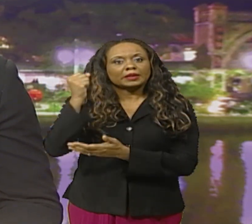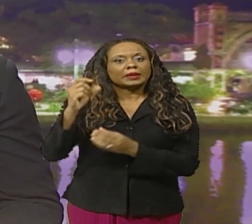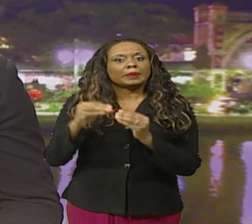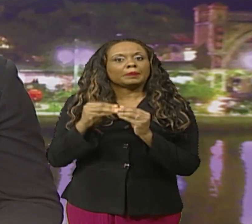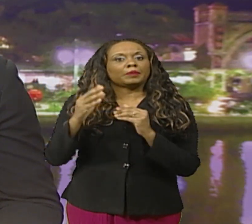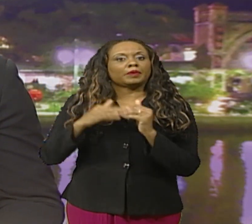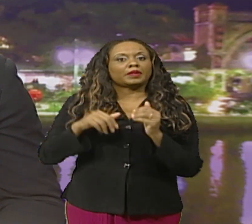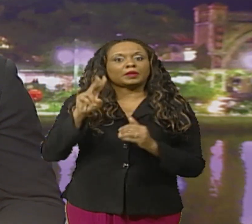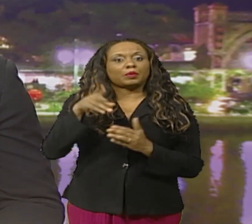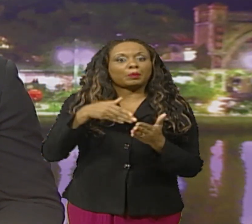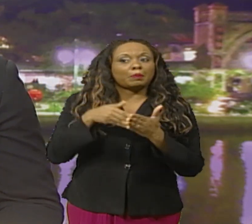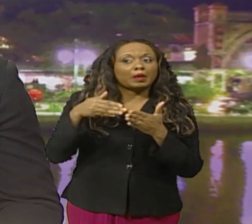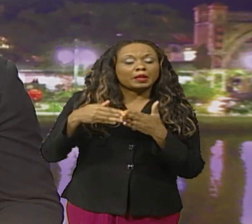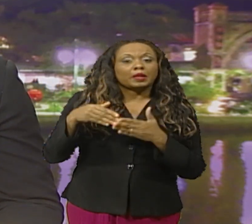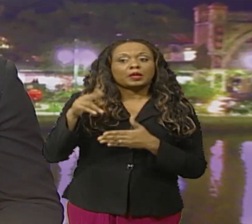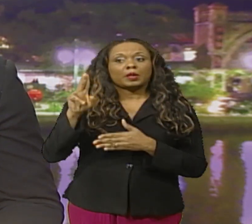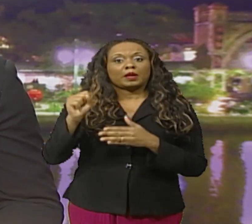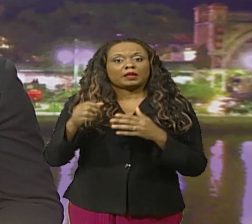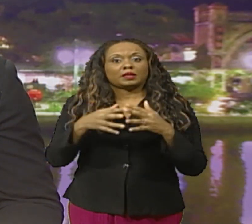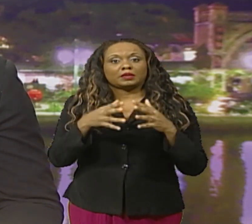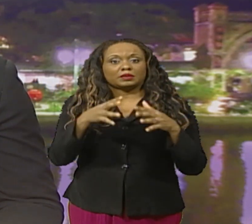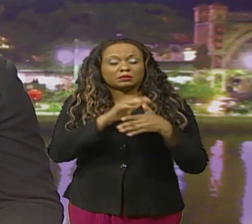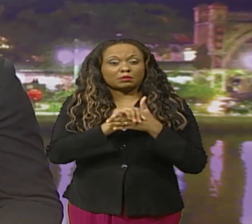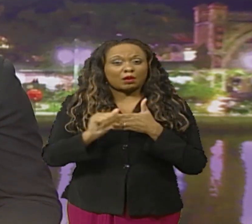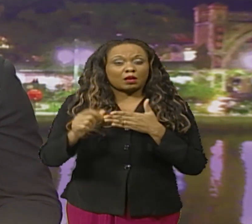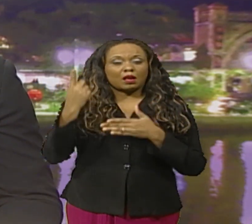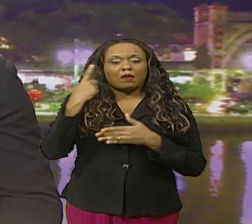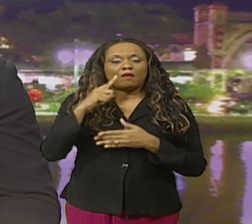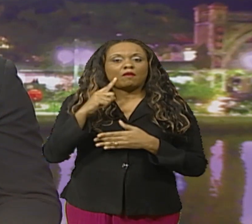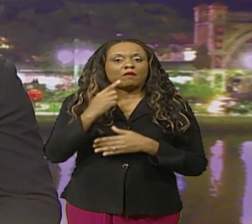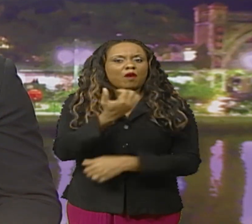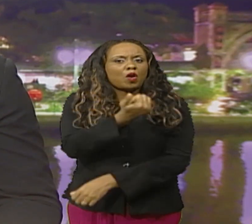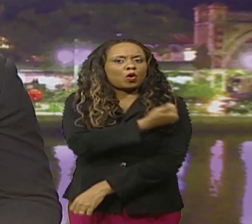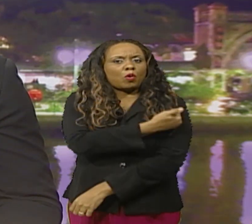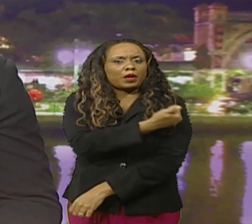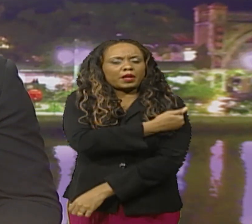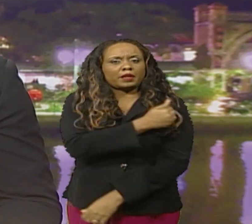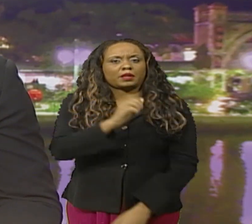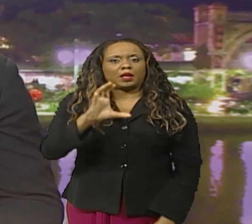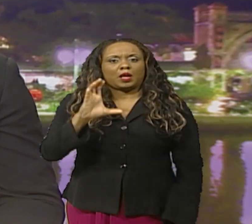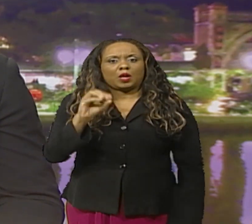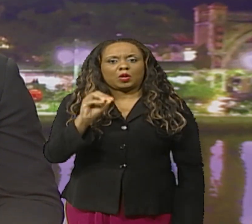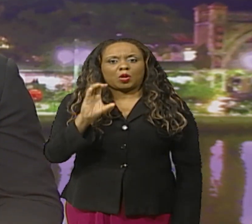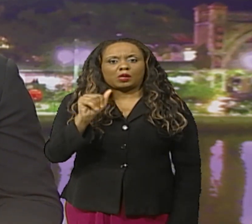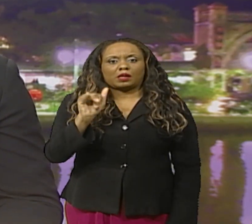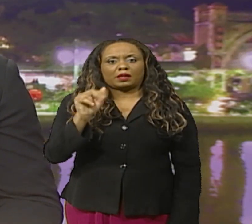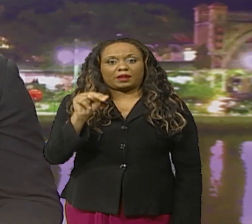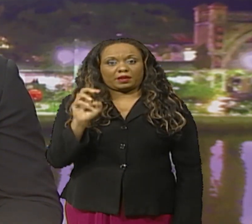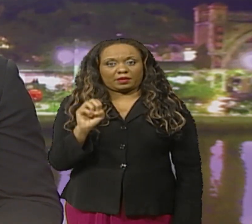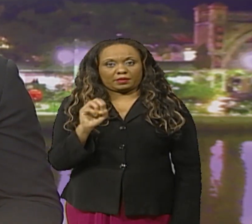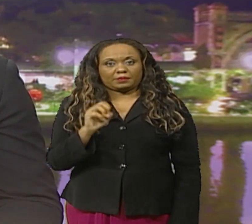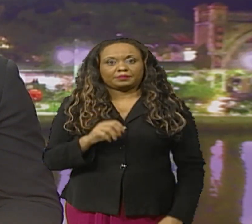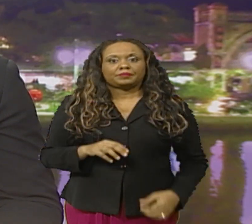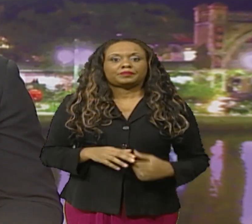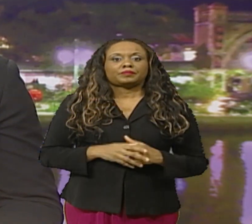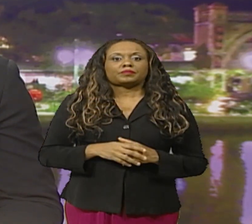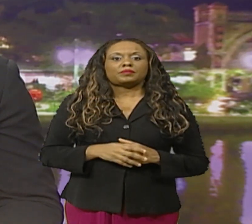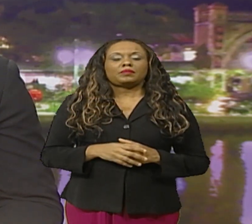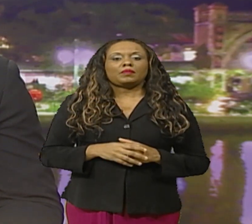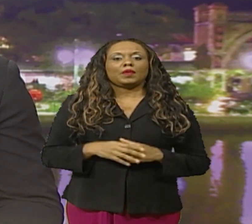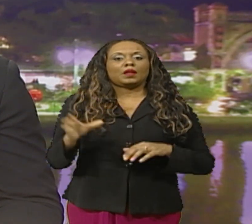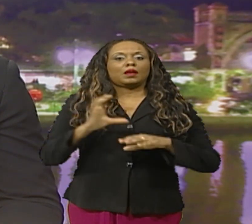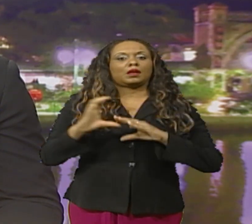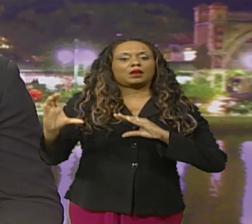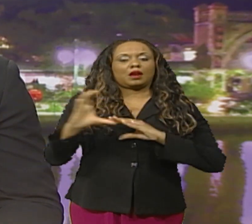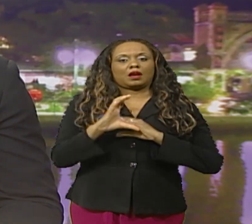in cocaine and nabbed 4 suspect smugglers in separate incidents in the Caribbean Sea. It said that Caribbean Border Interagency